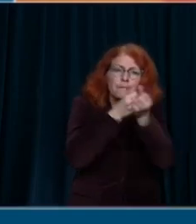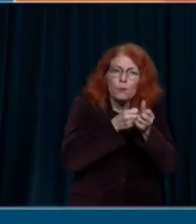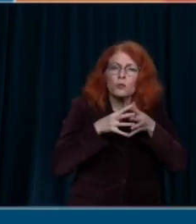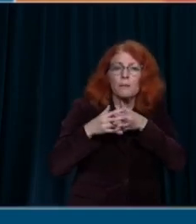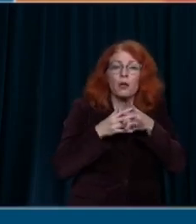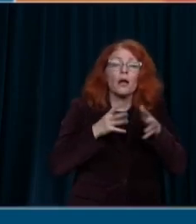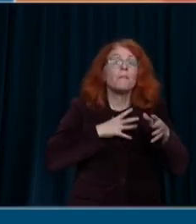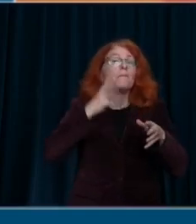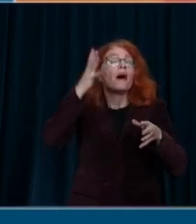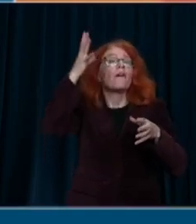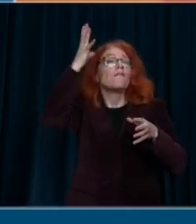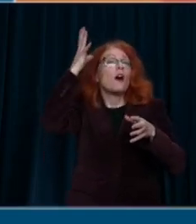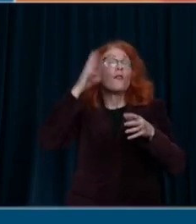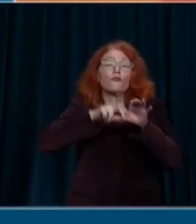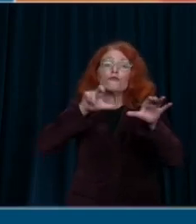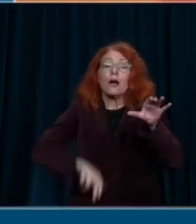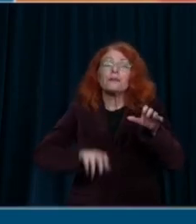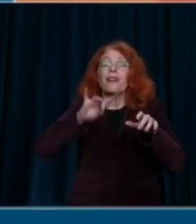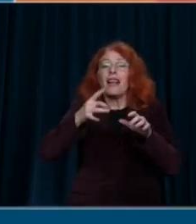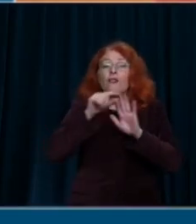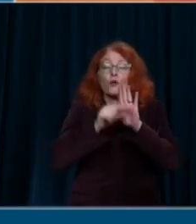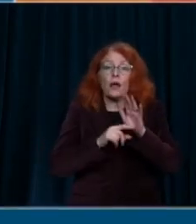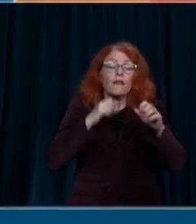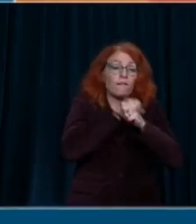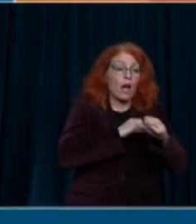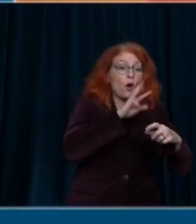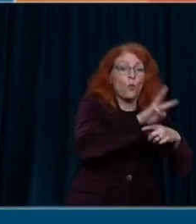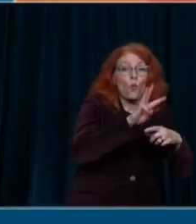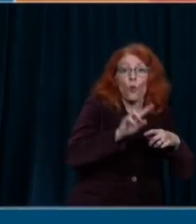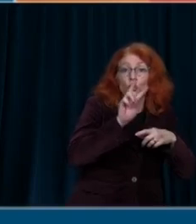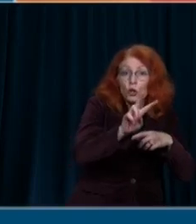father dropped out of 8th grade to go fight in World War II.